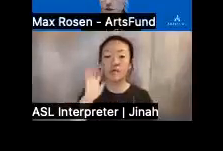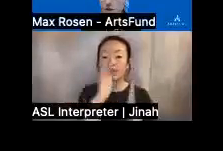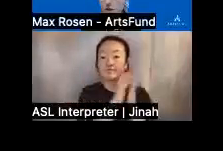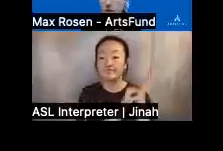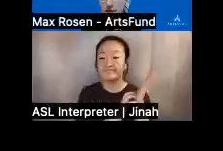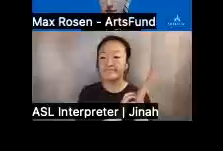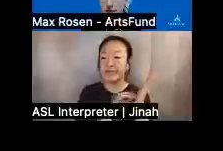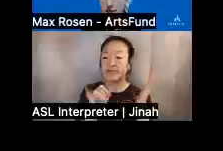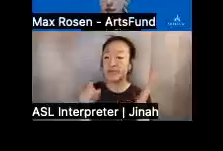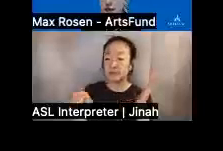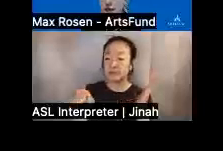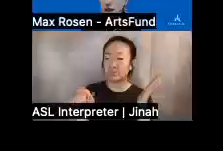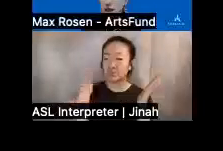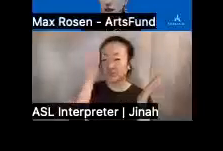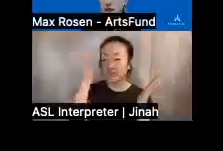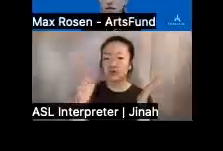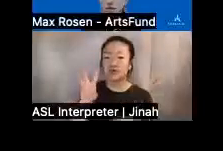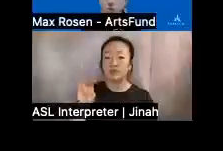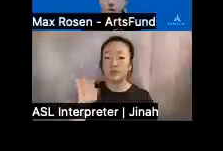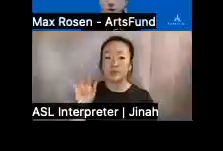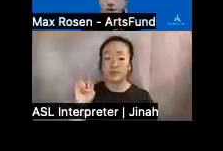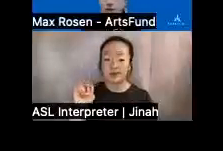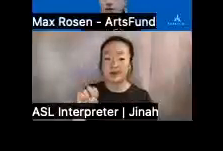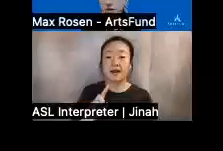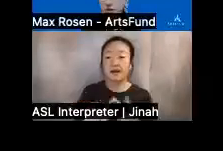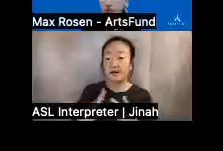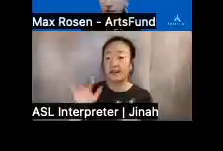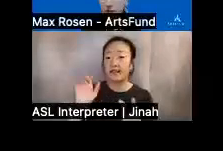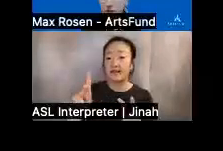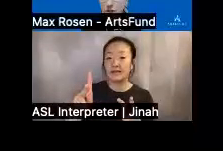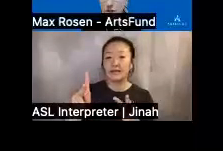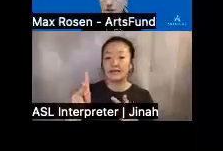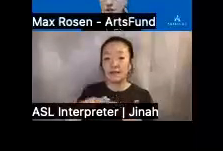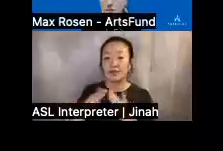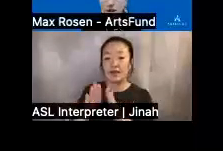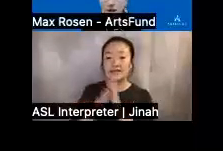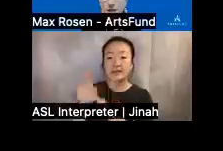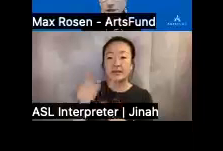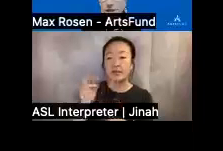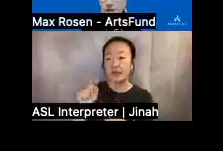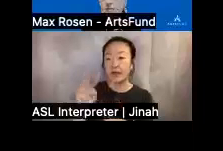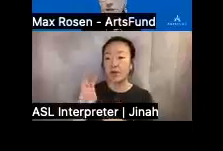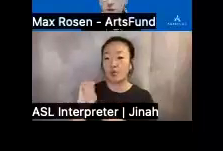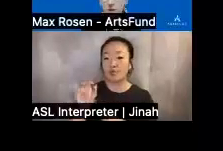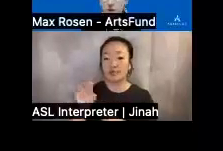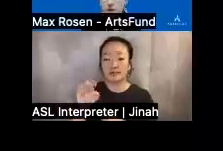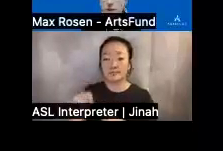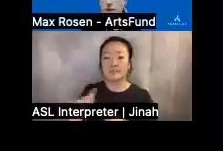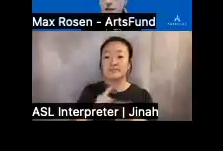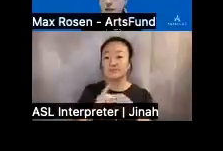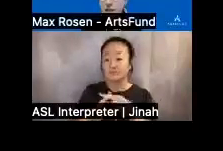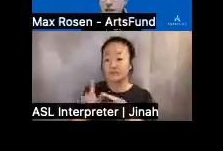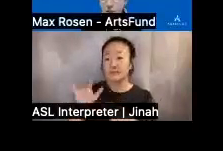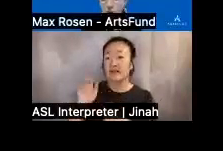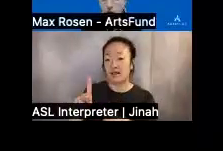to what is on our website, a link to the Community Accelerator Grant webpage, as well as a link to the Community Accelerator